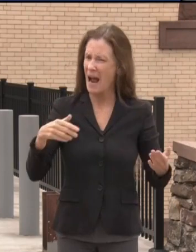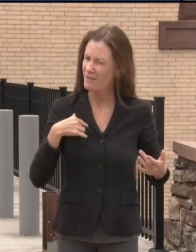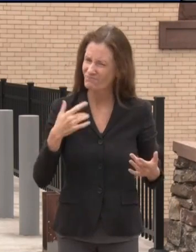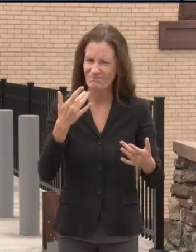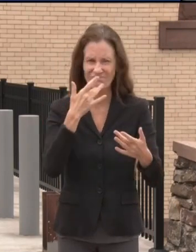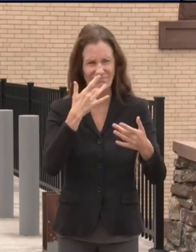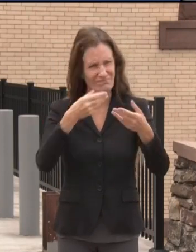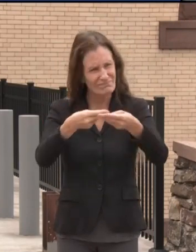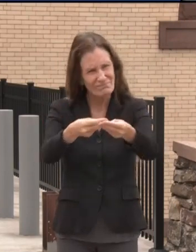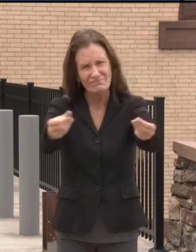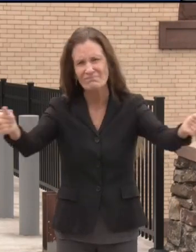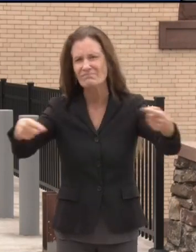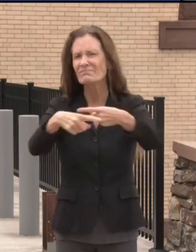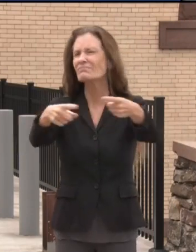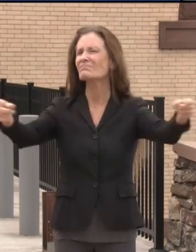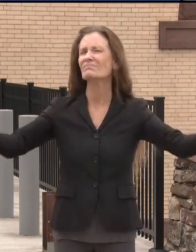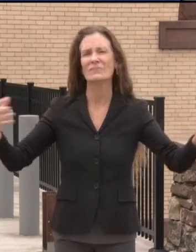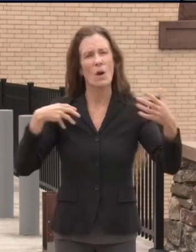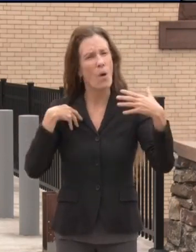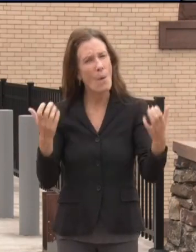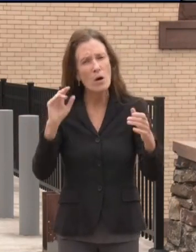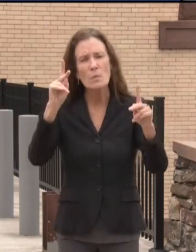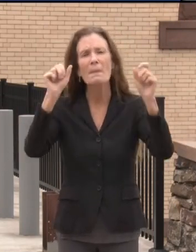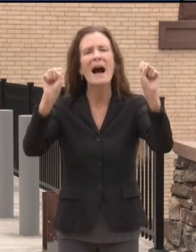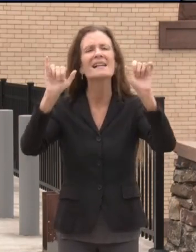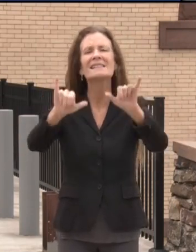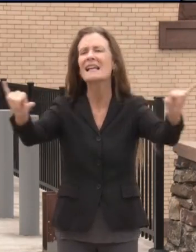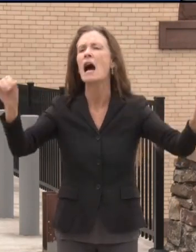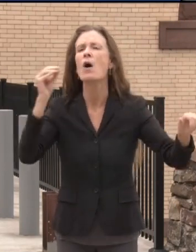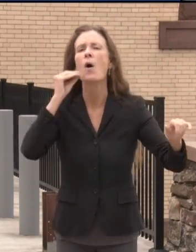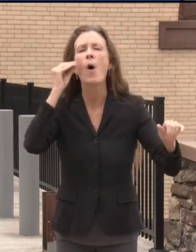out in productivity, this is what they did during